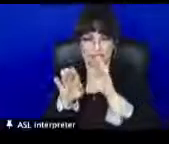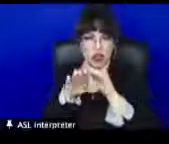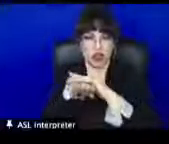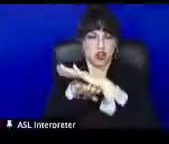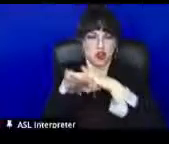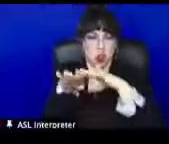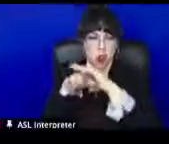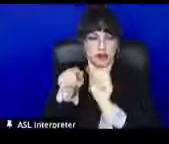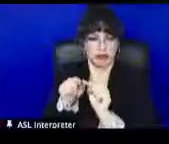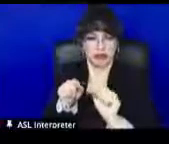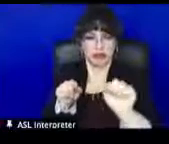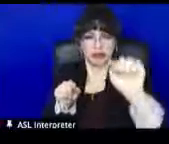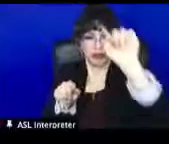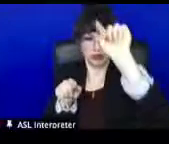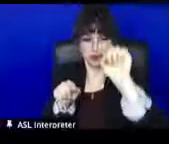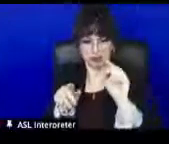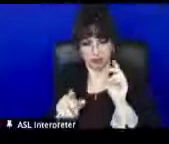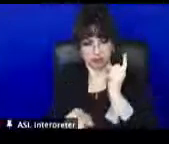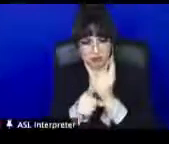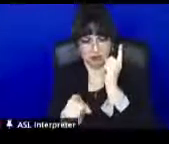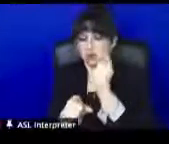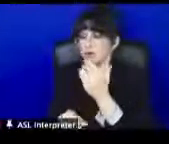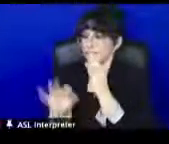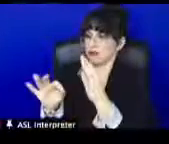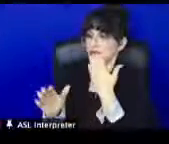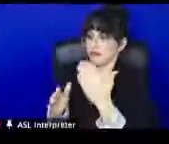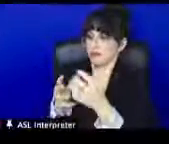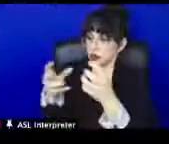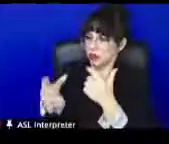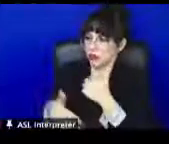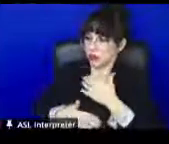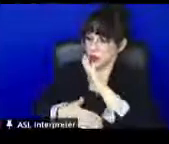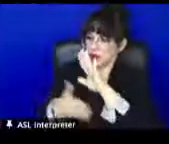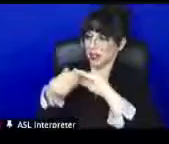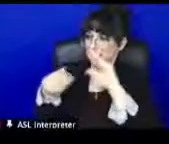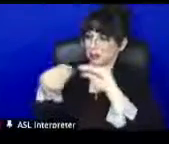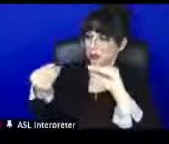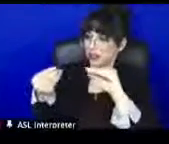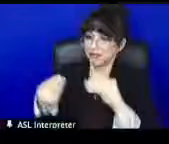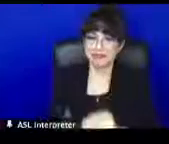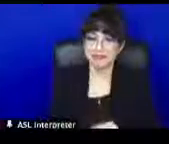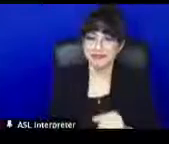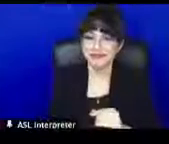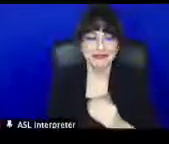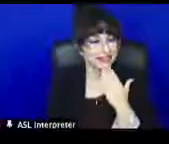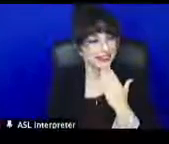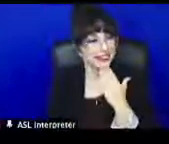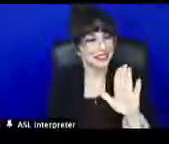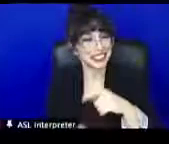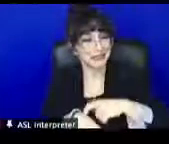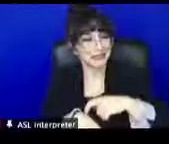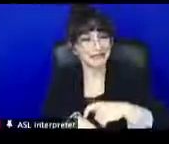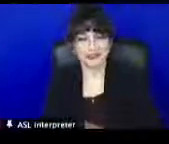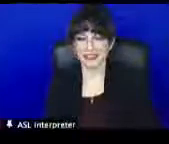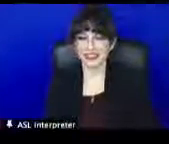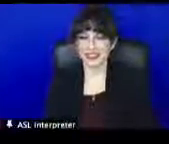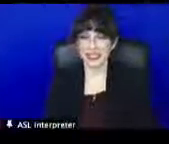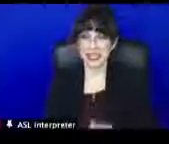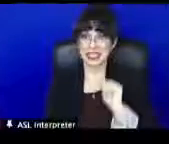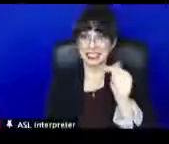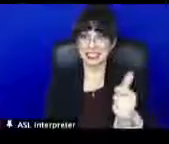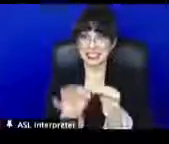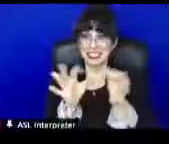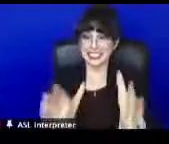right. Okay, perfect. Thank you so much. We appreciate your testimony. Thank you for your time.